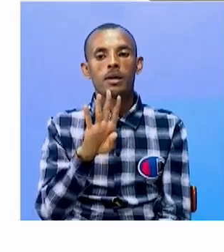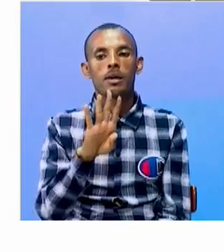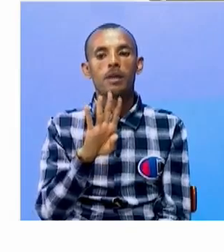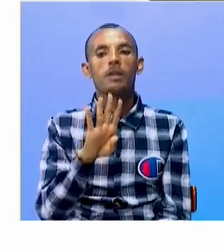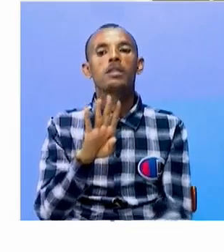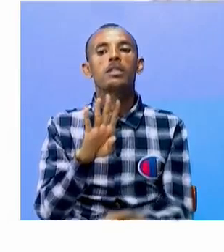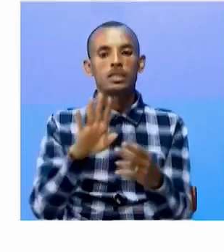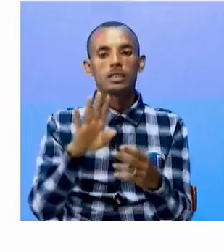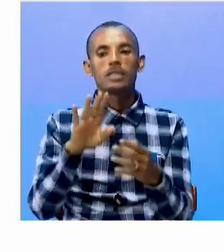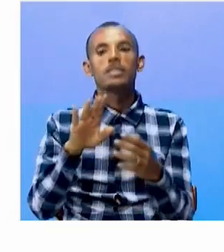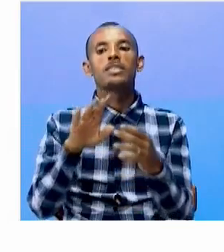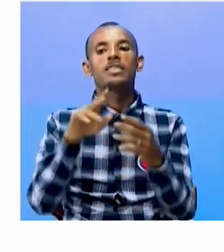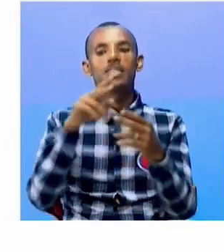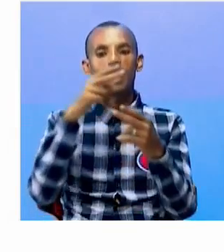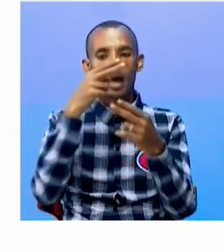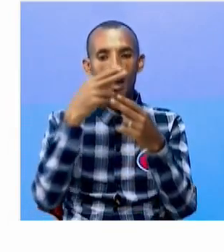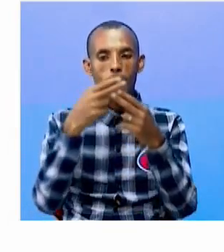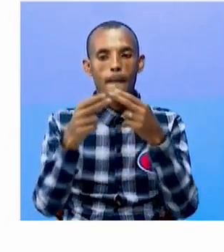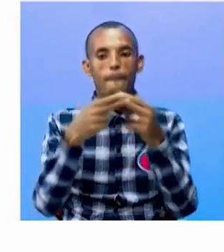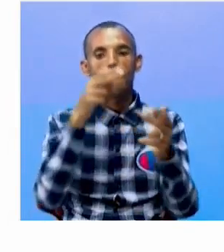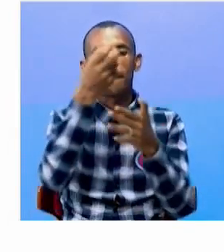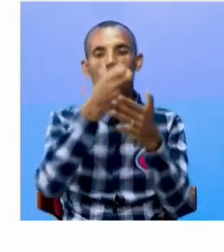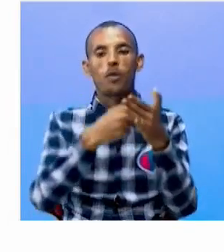the product of